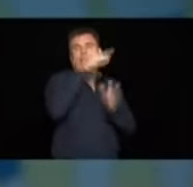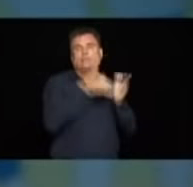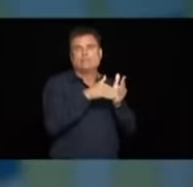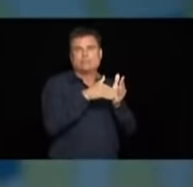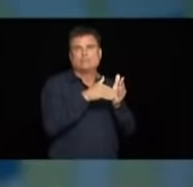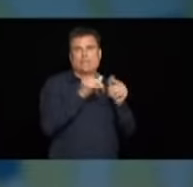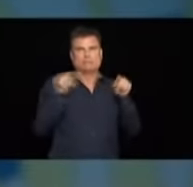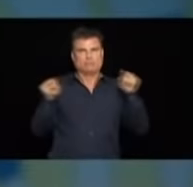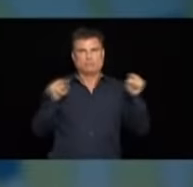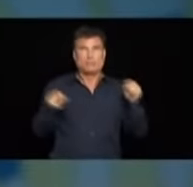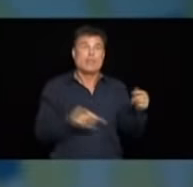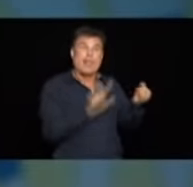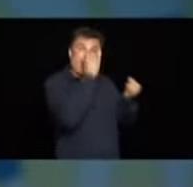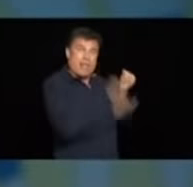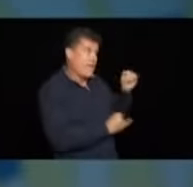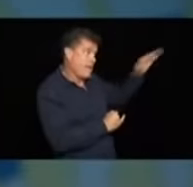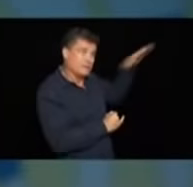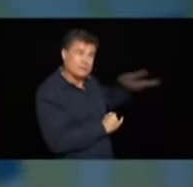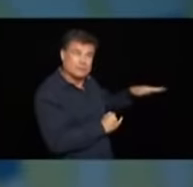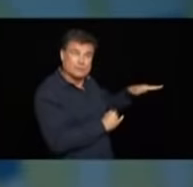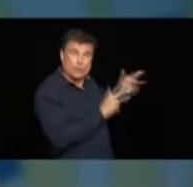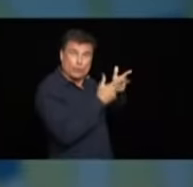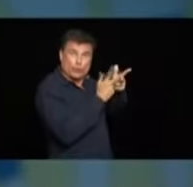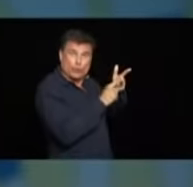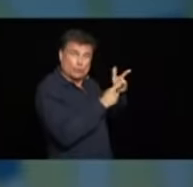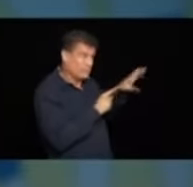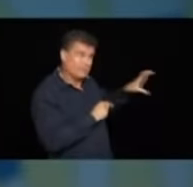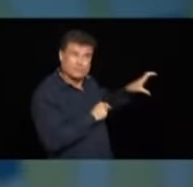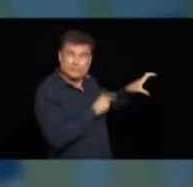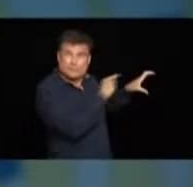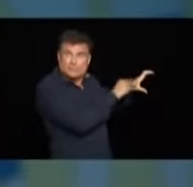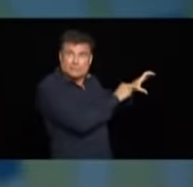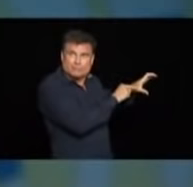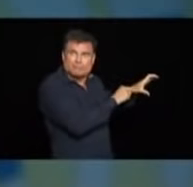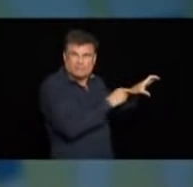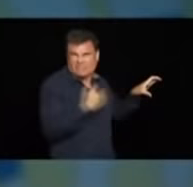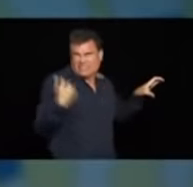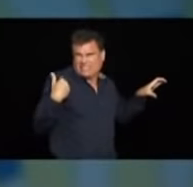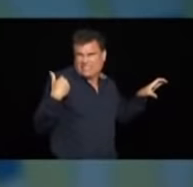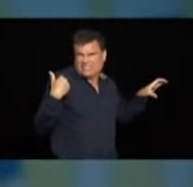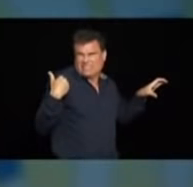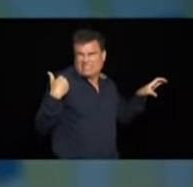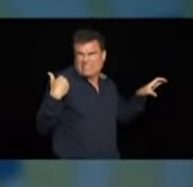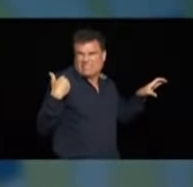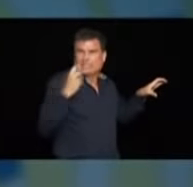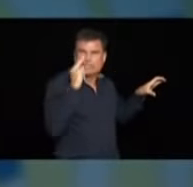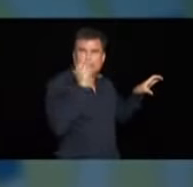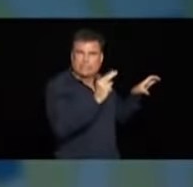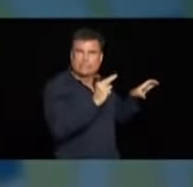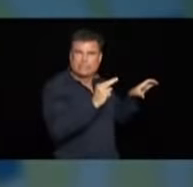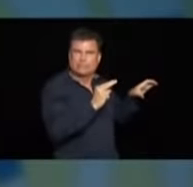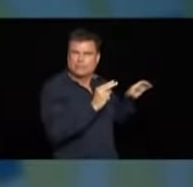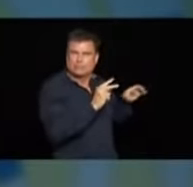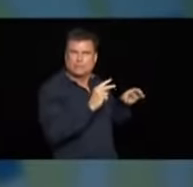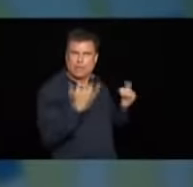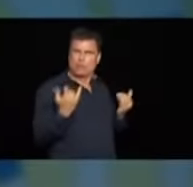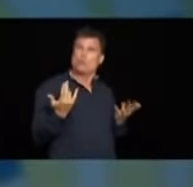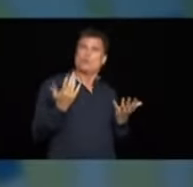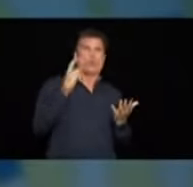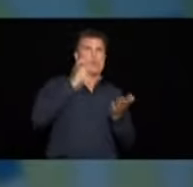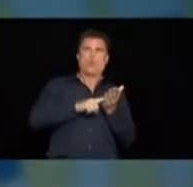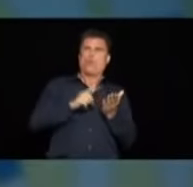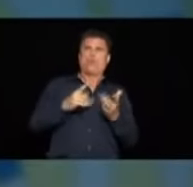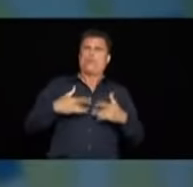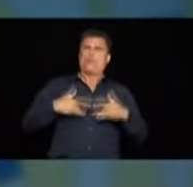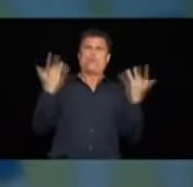want to focus on, because that's where we are right now. And this is where we can see what is happening right now, where we are seeing